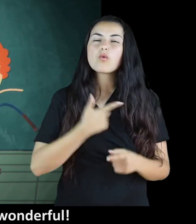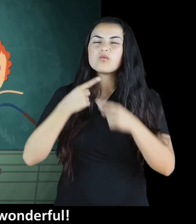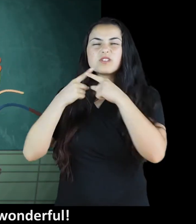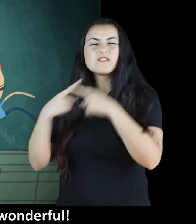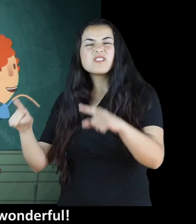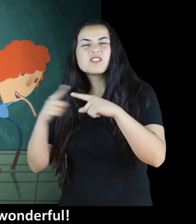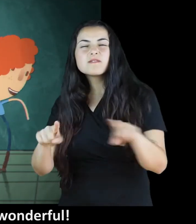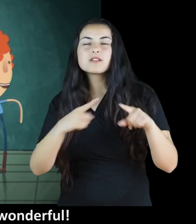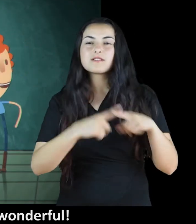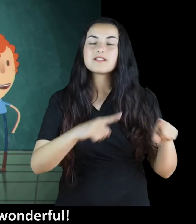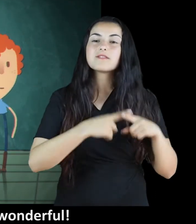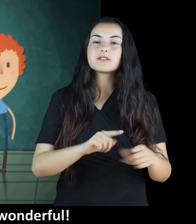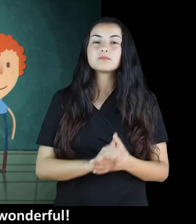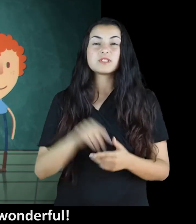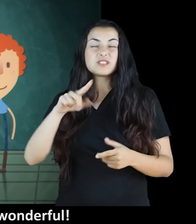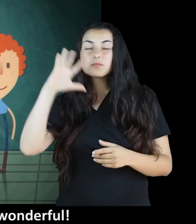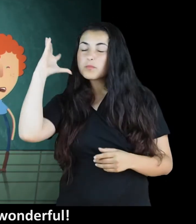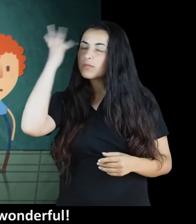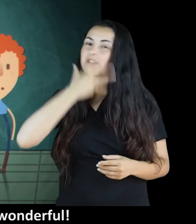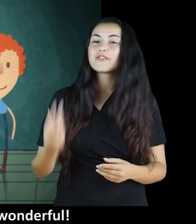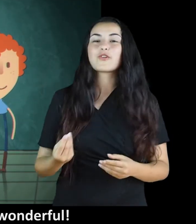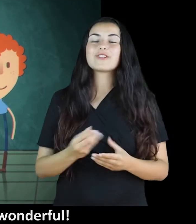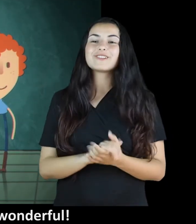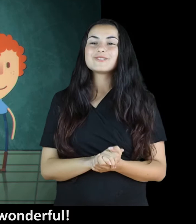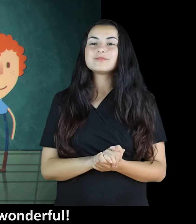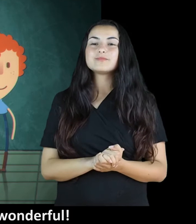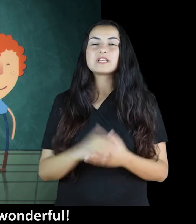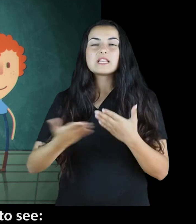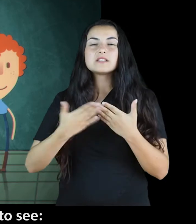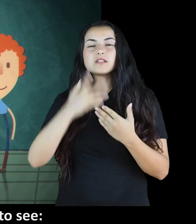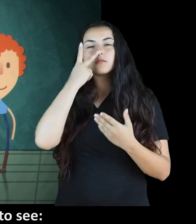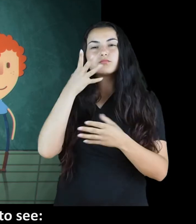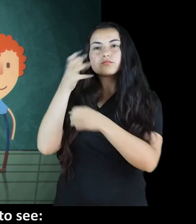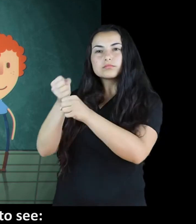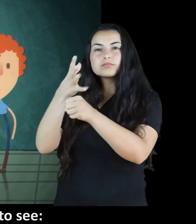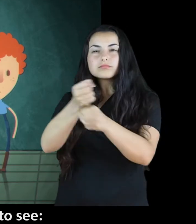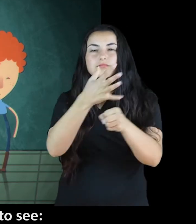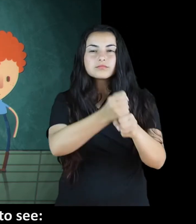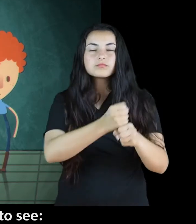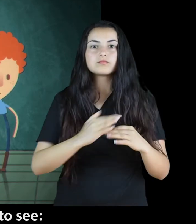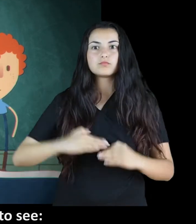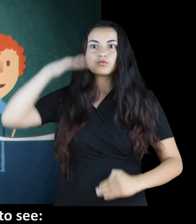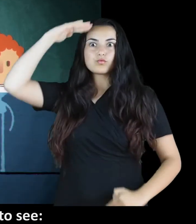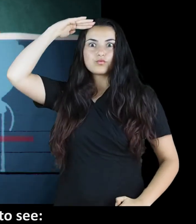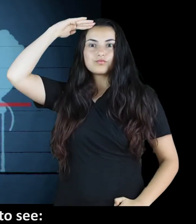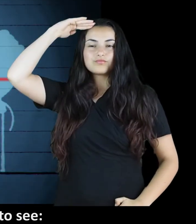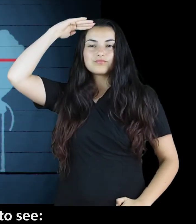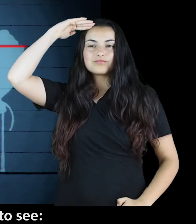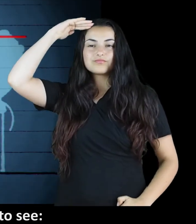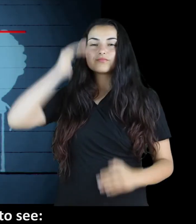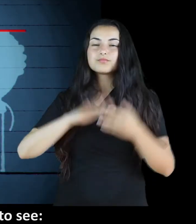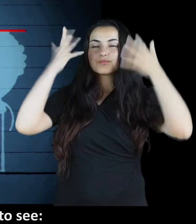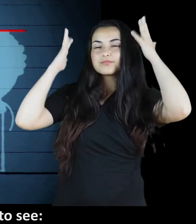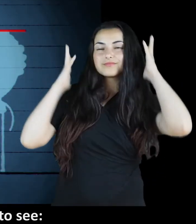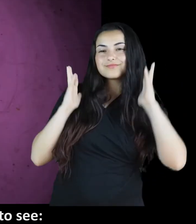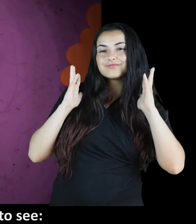We are all different, and that's wonderful. Some differences are easy to see: